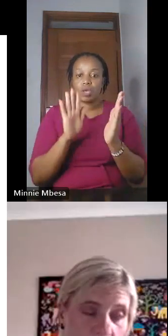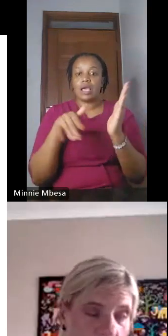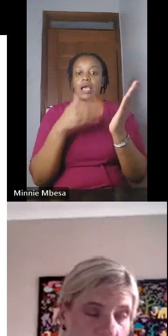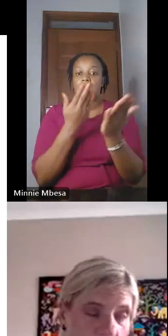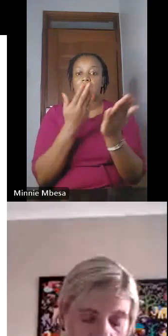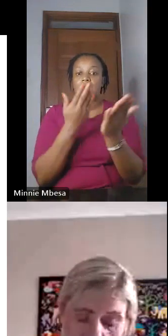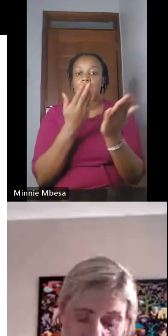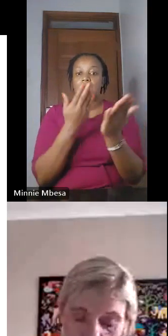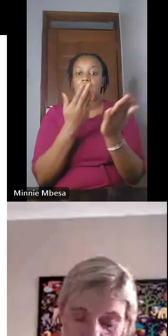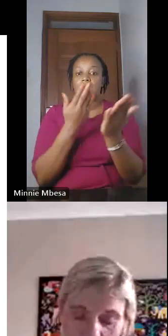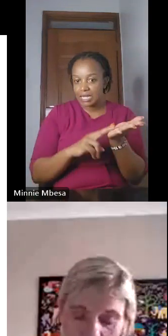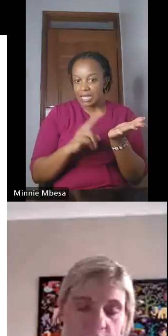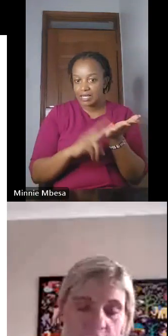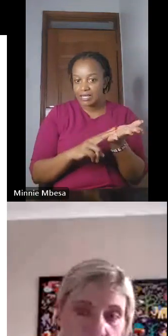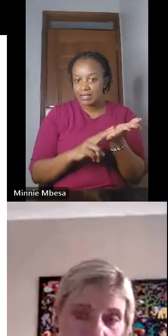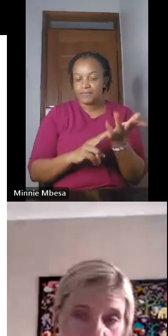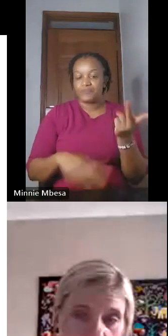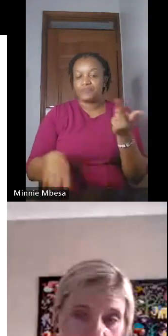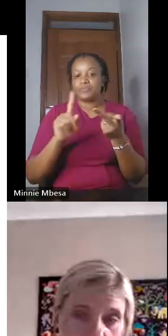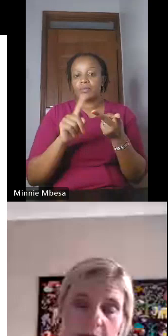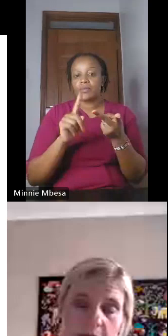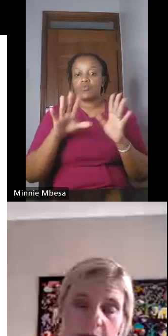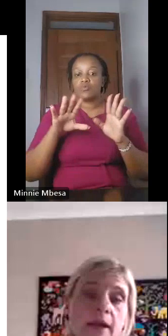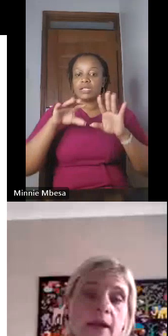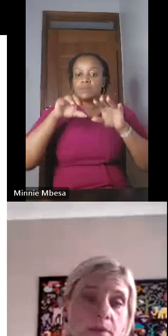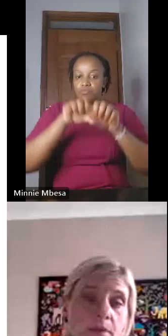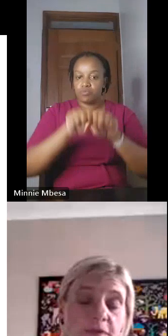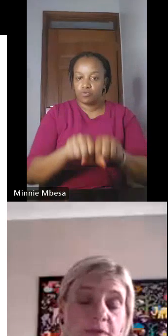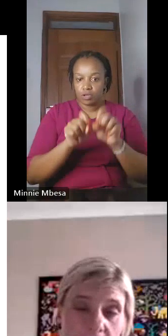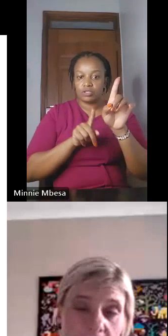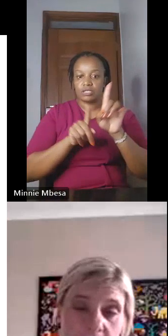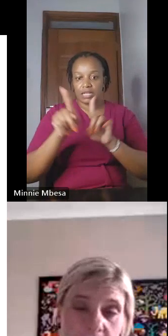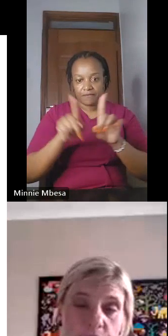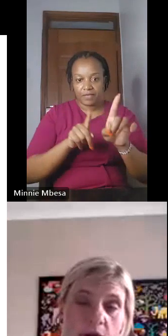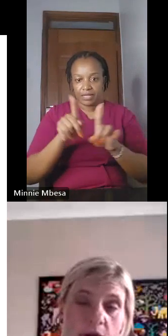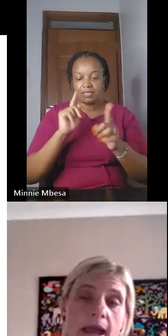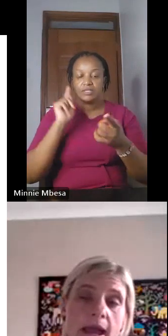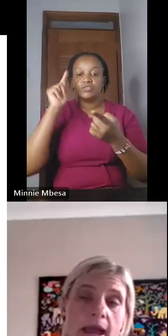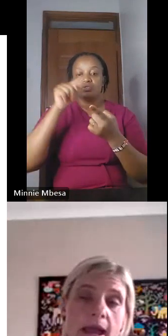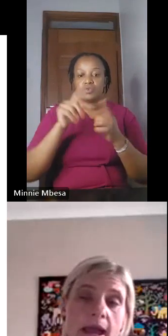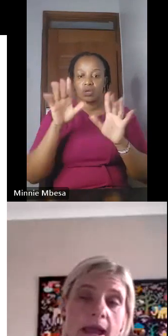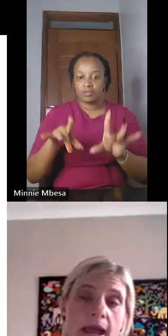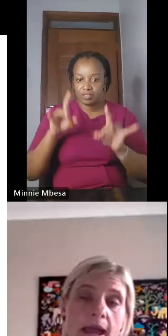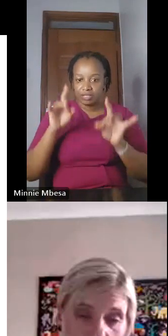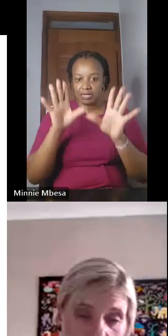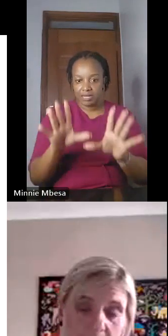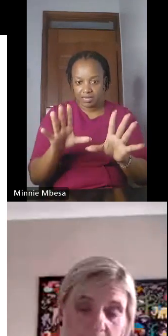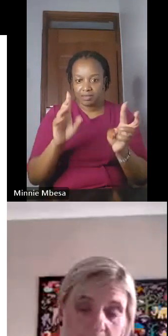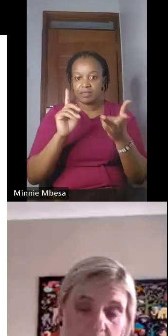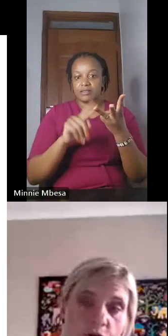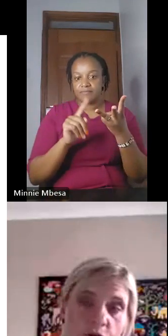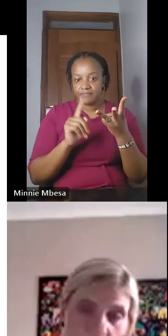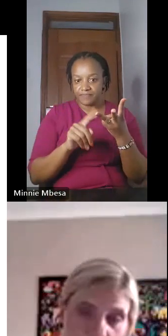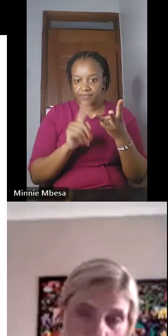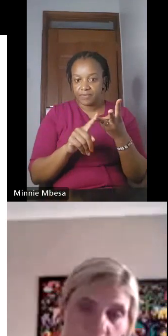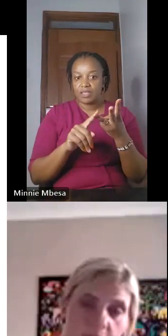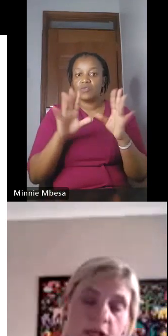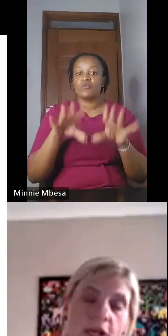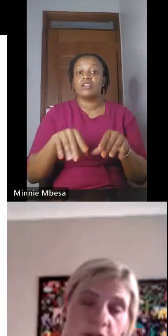book your travel to Australia, and we will find you a place at